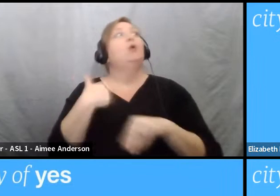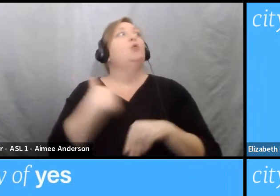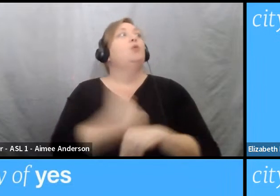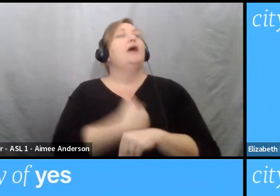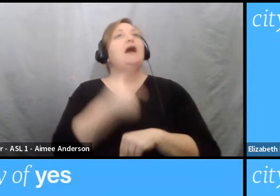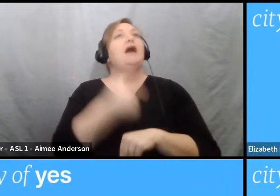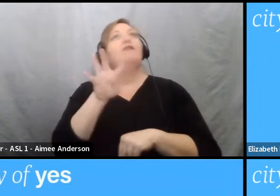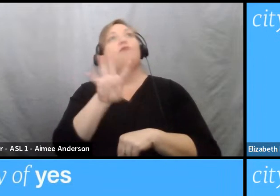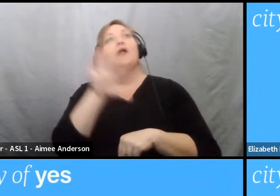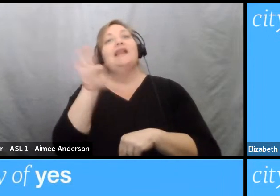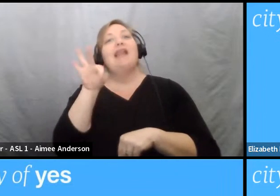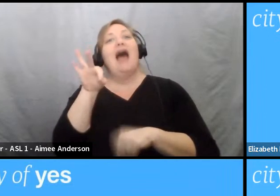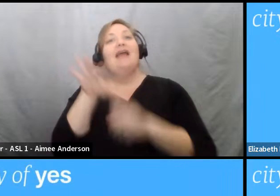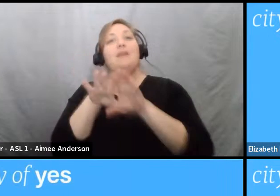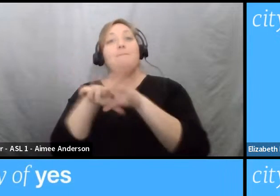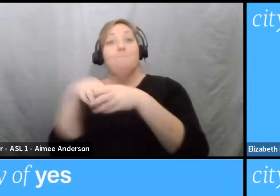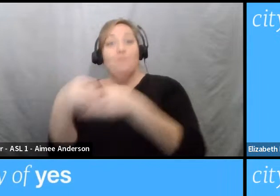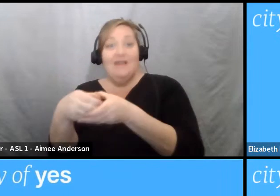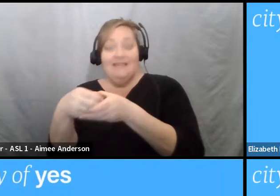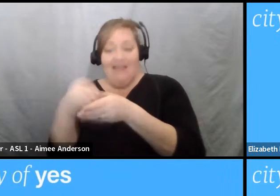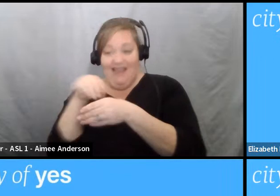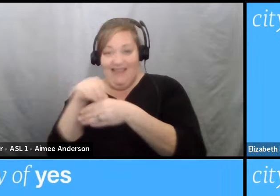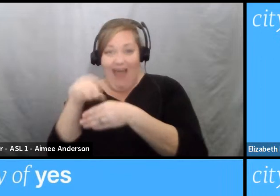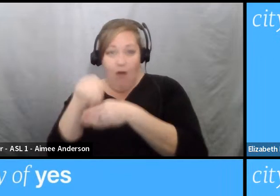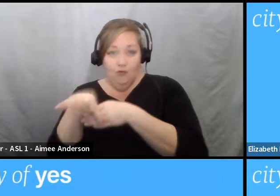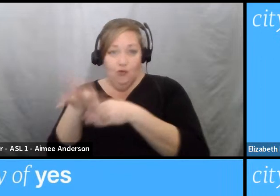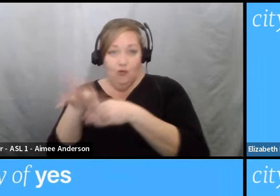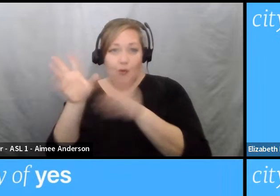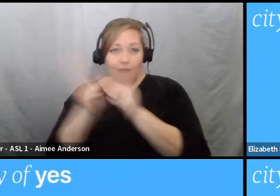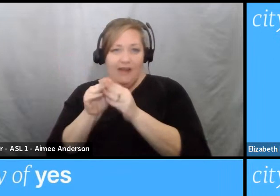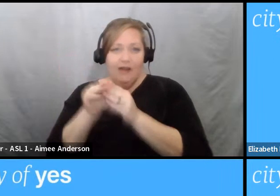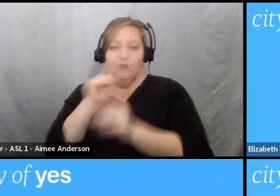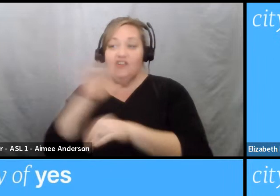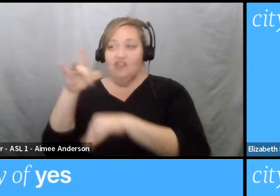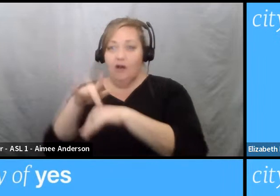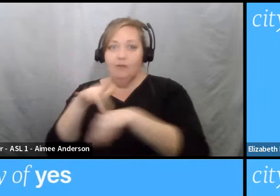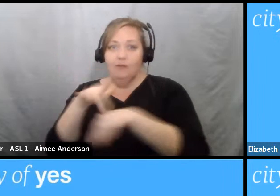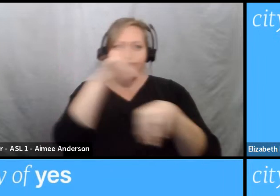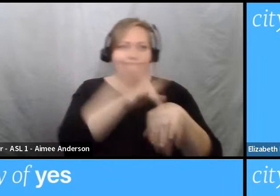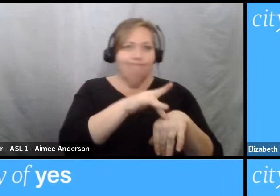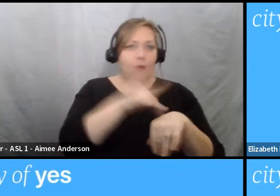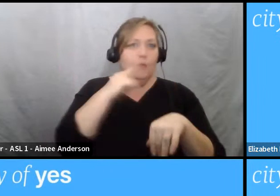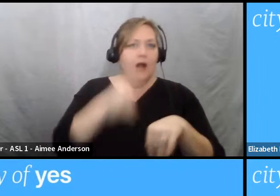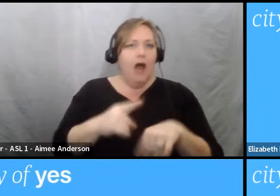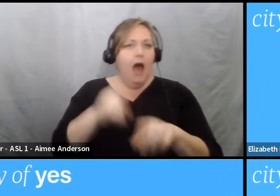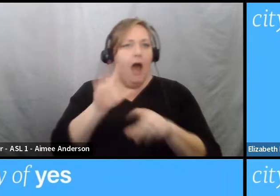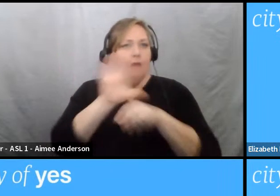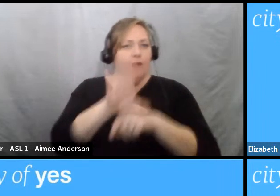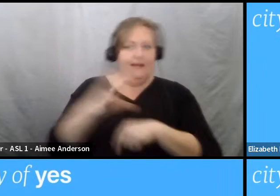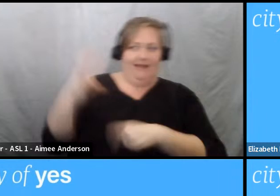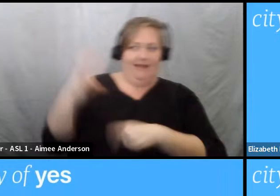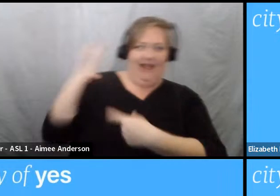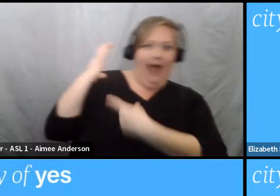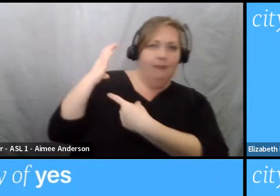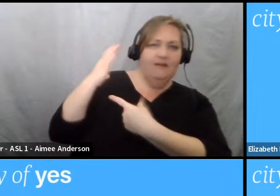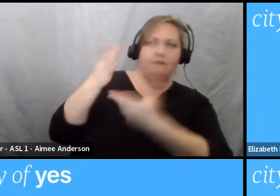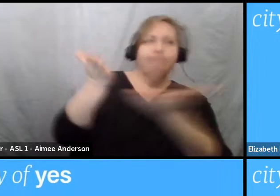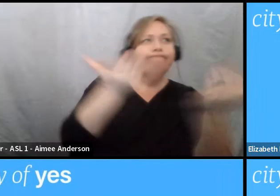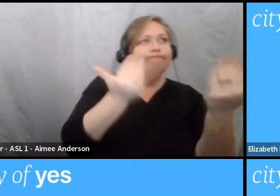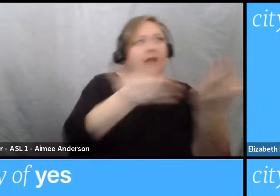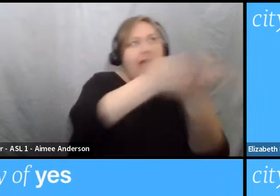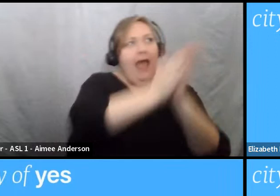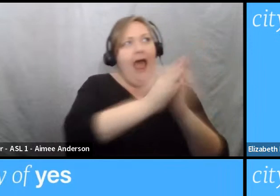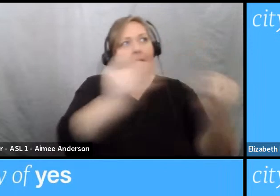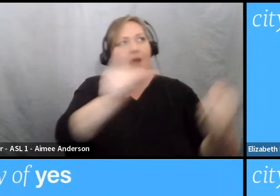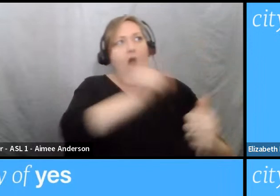49th Precinct Council meeting, which covers the 2 Metro North stations. And when I pressed the captain for an answer on how many officers